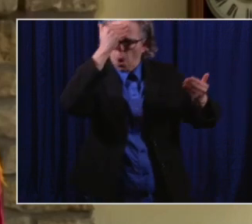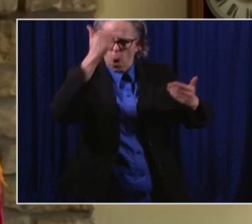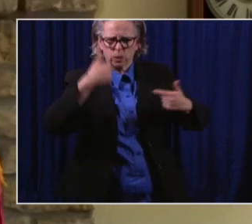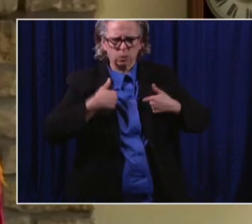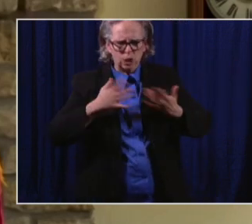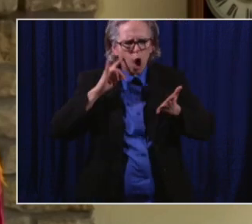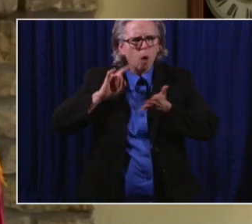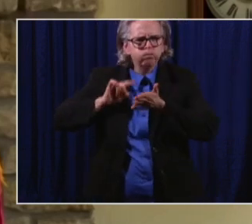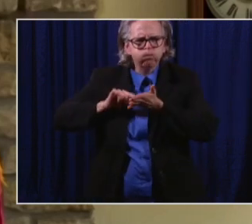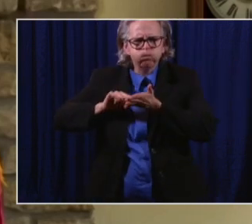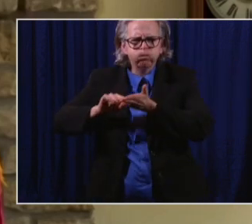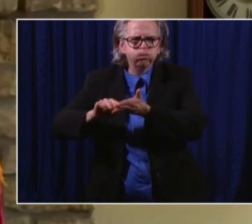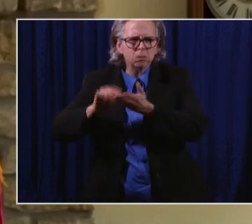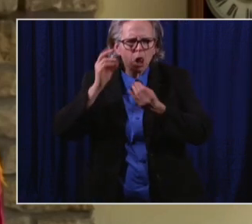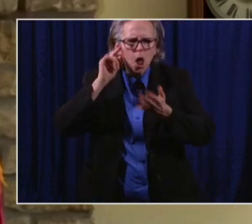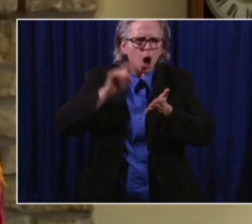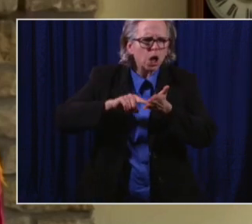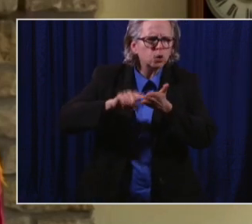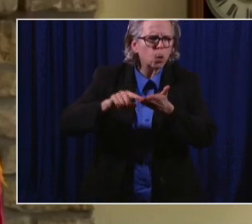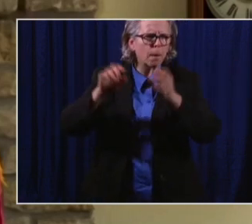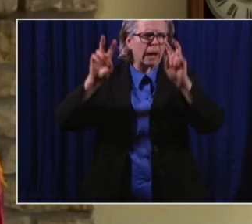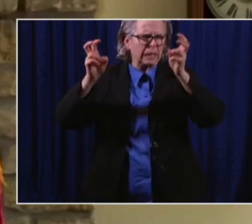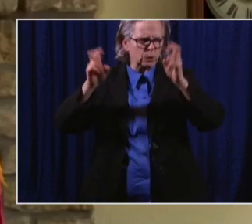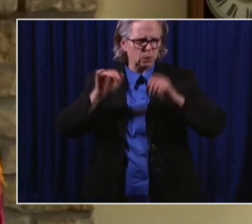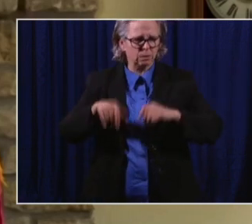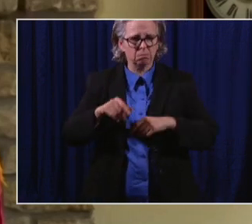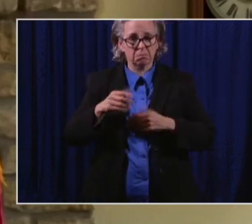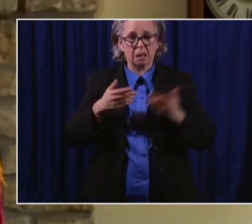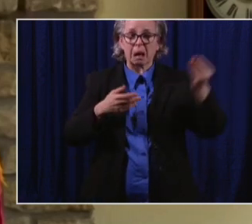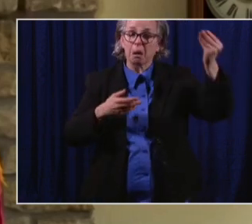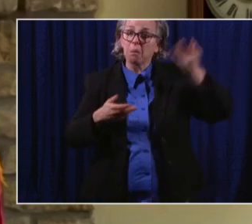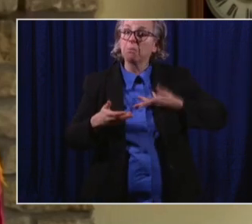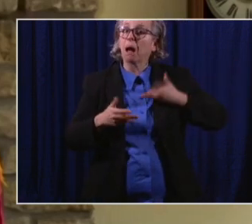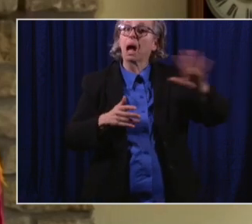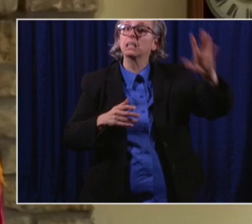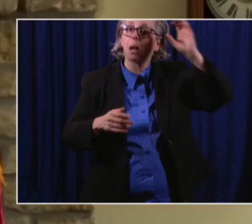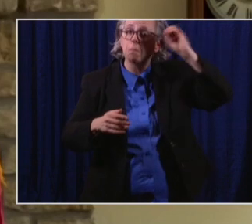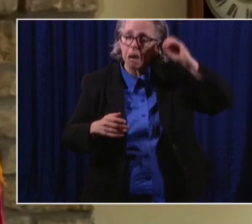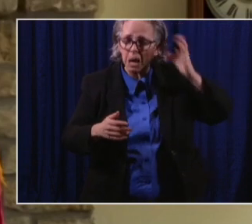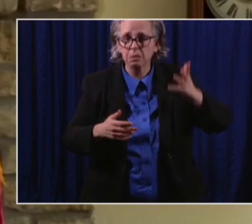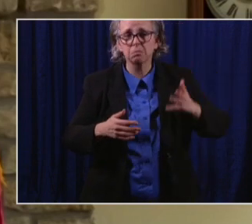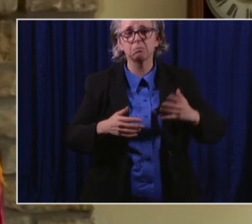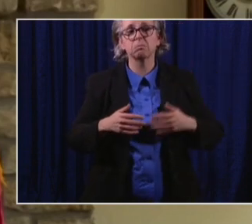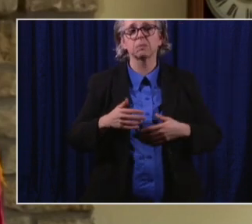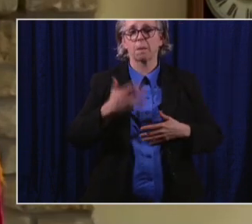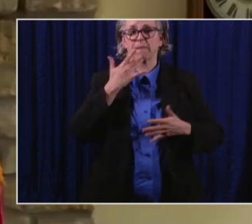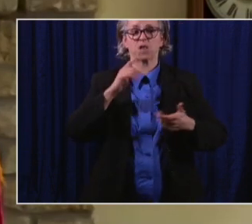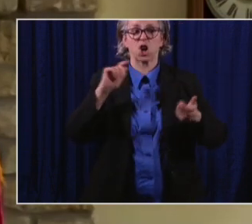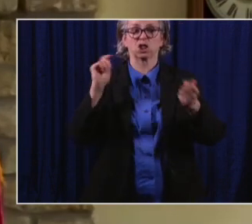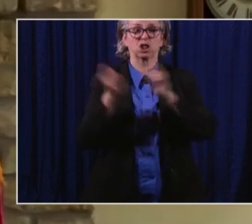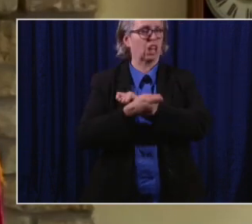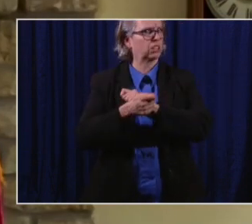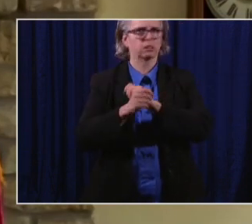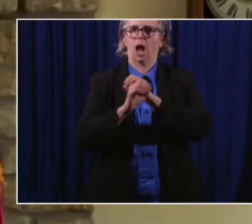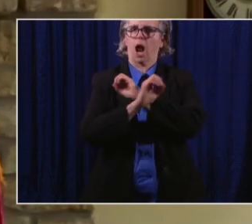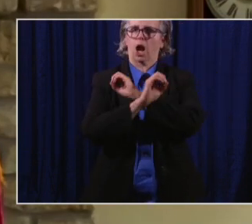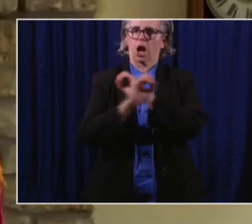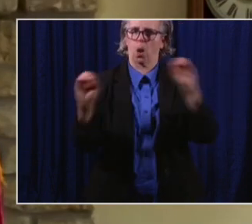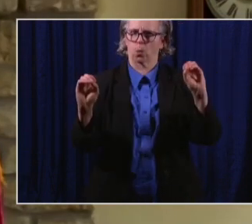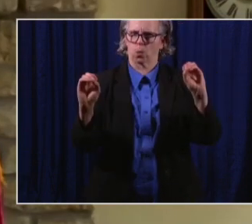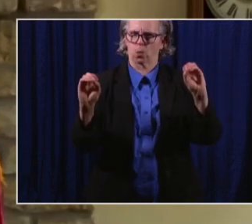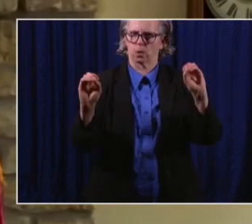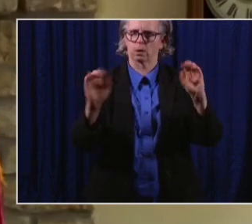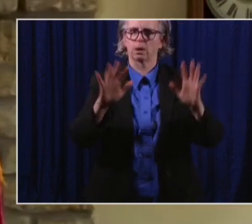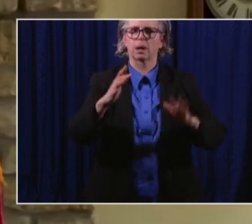this. He's expressed his opinion that he hopes we don't change it. We have Mayor Cranley in